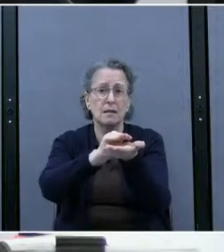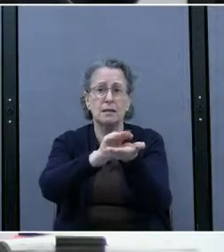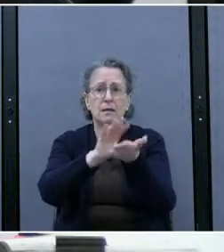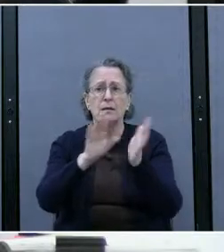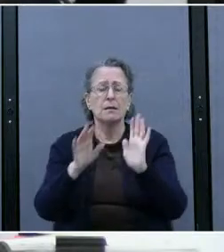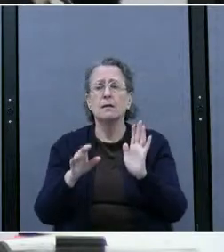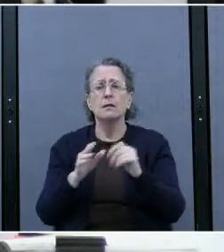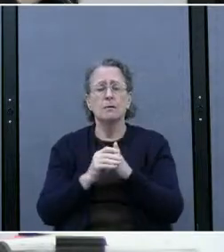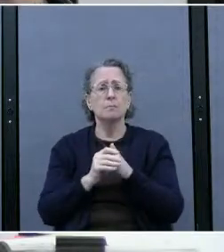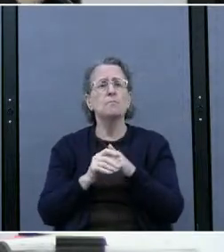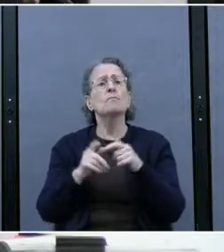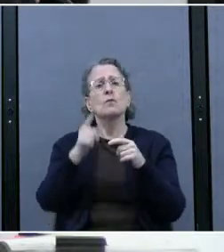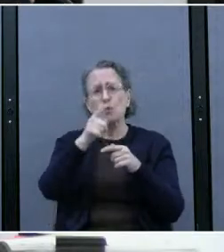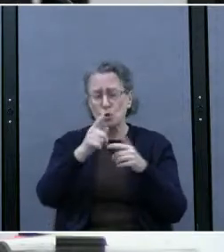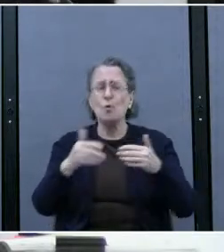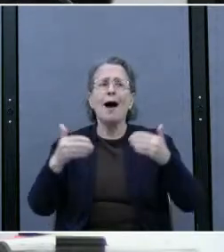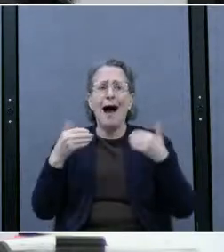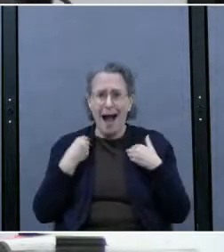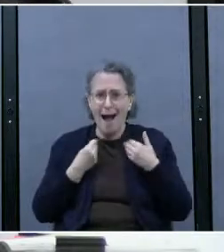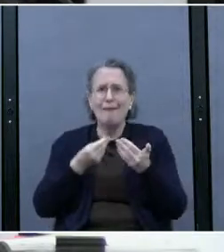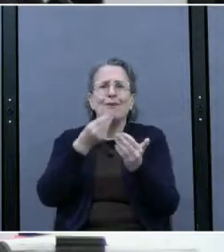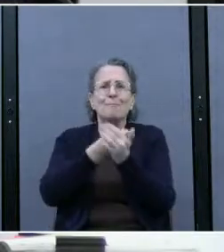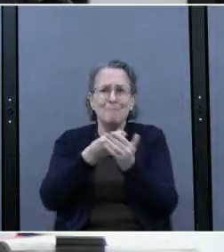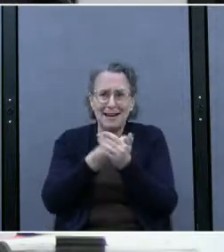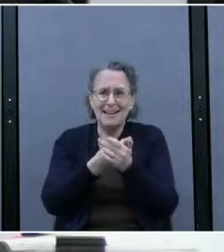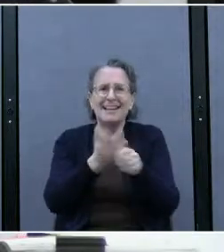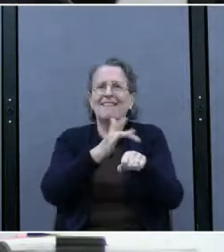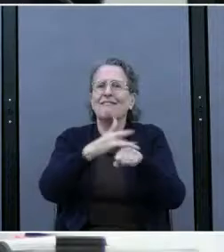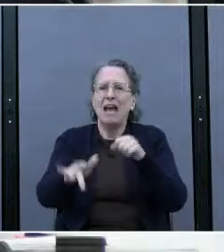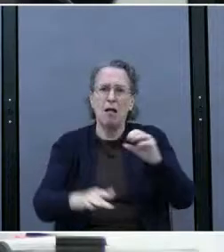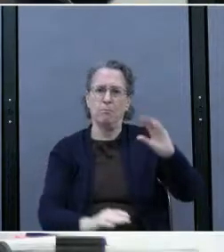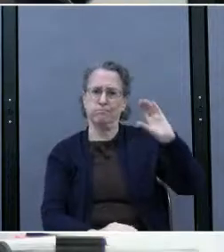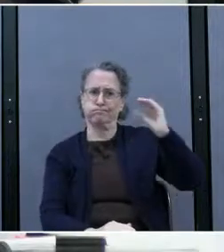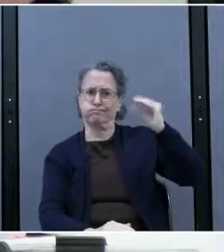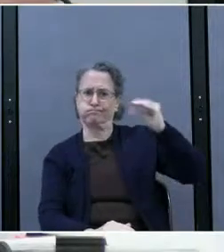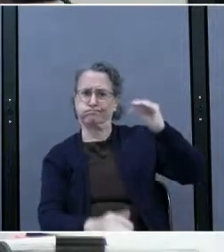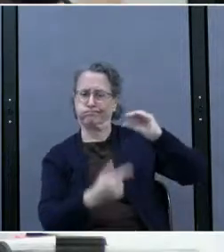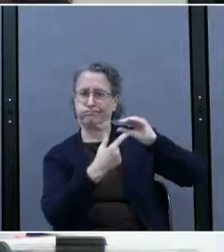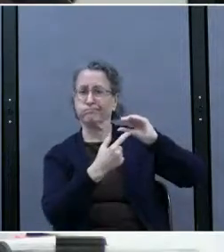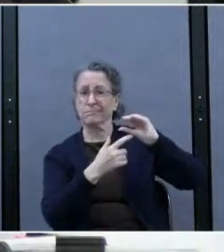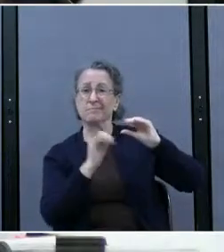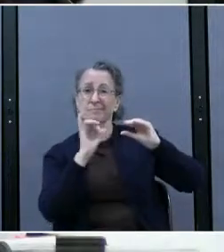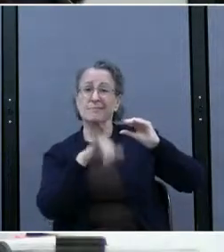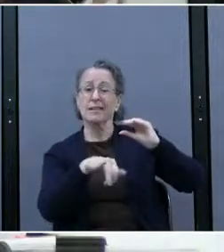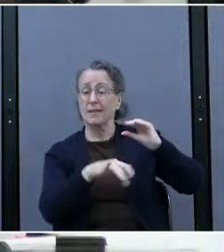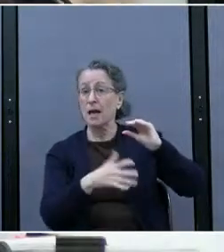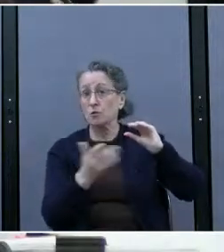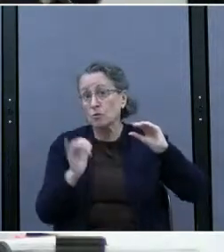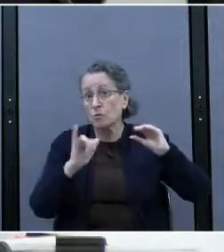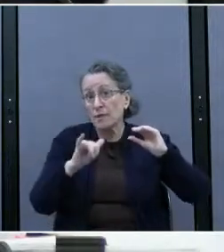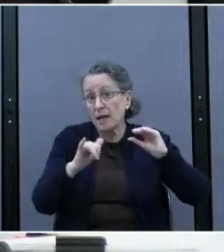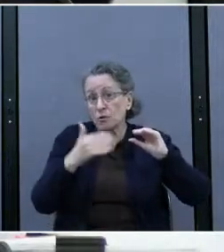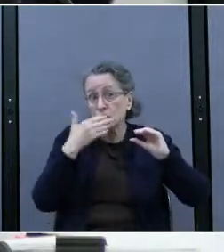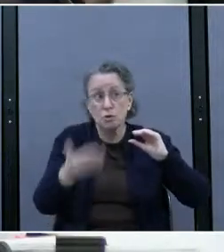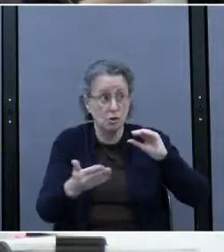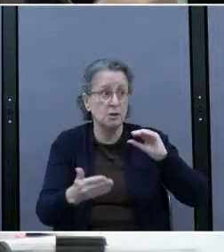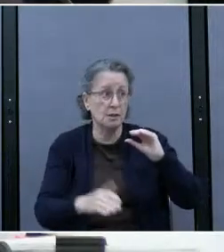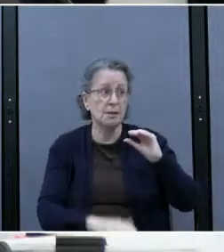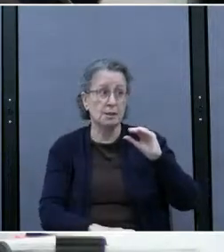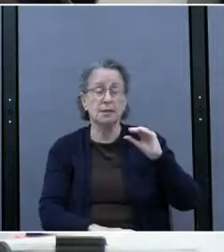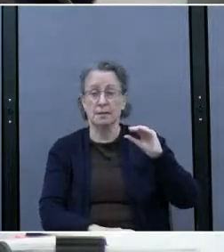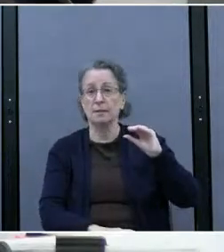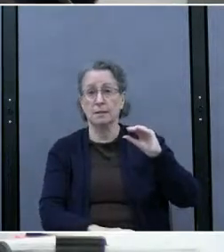cash flow because you have fund balance, and so that's obviously a good thing. But these are